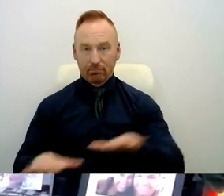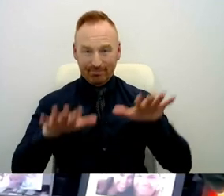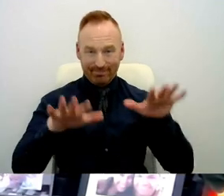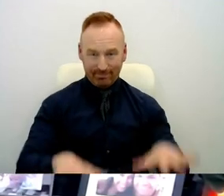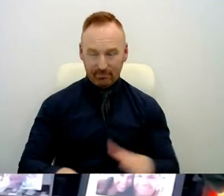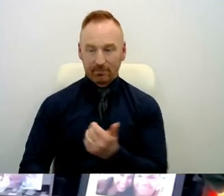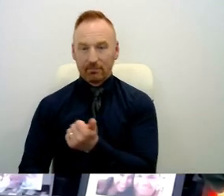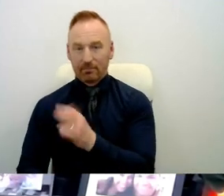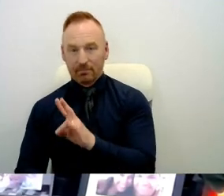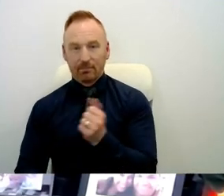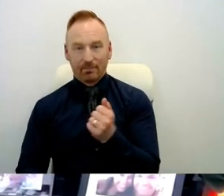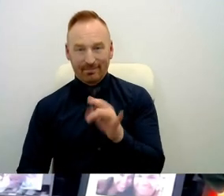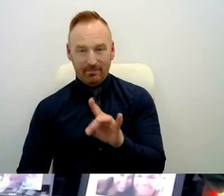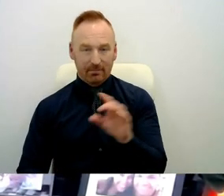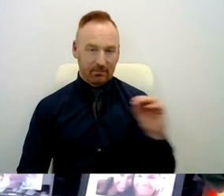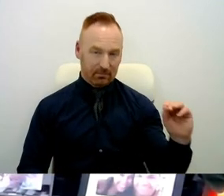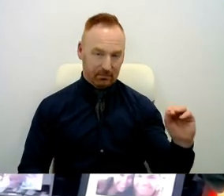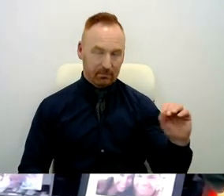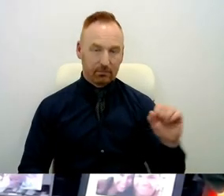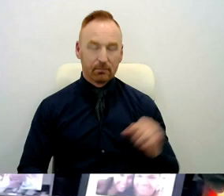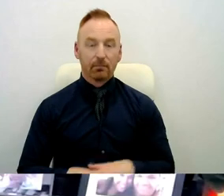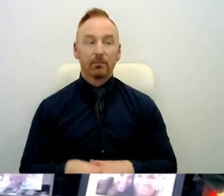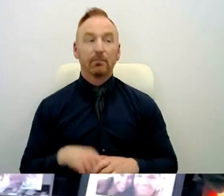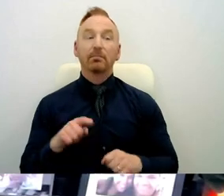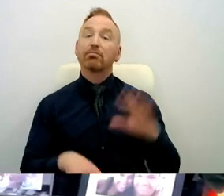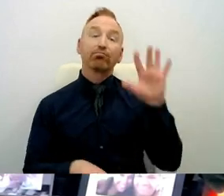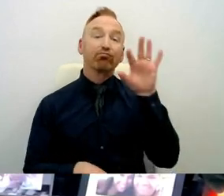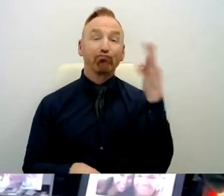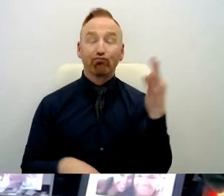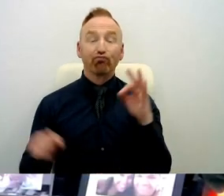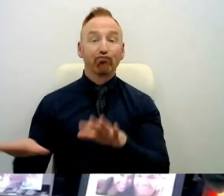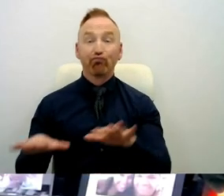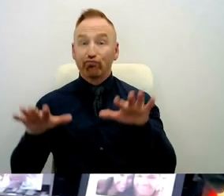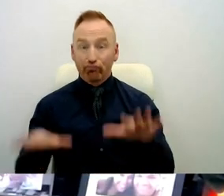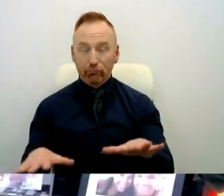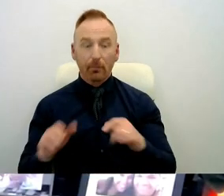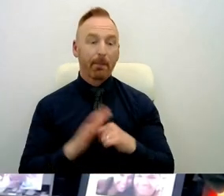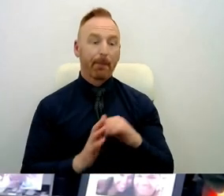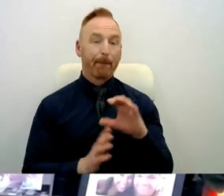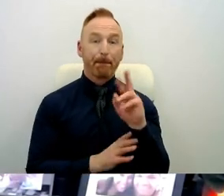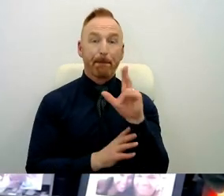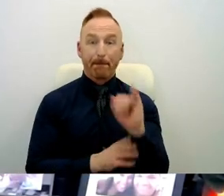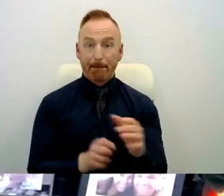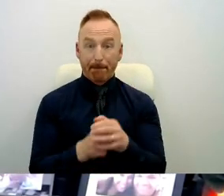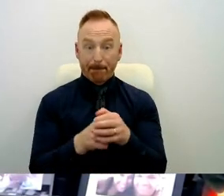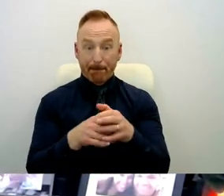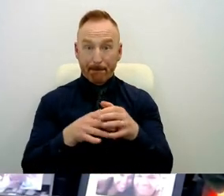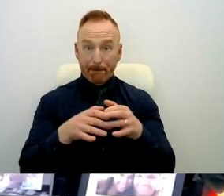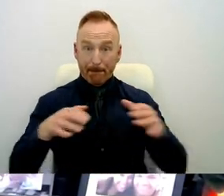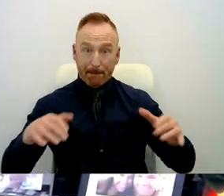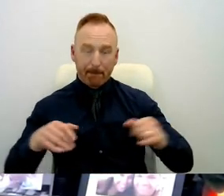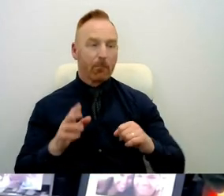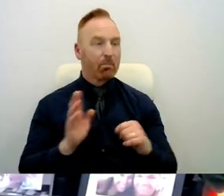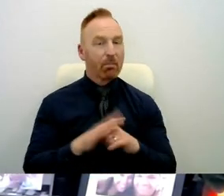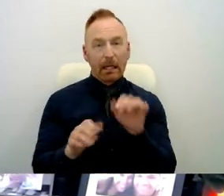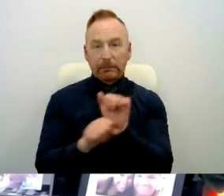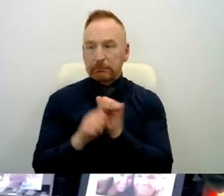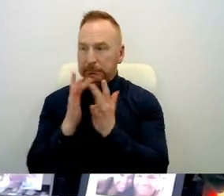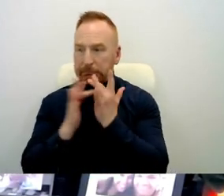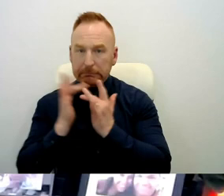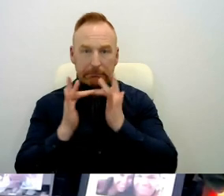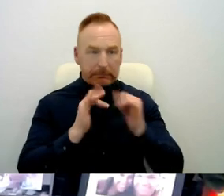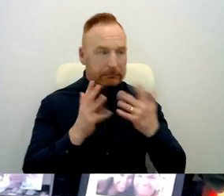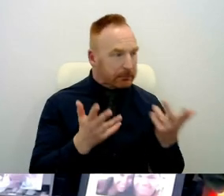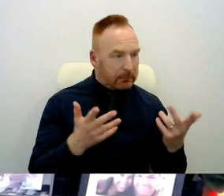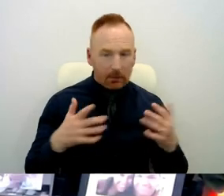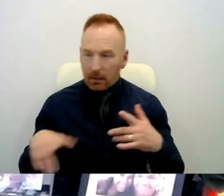centuries. As French colonists settled in Canada and they expanded their colonizing ventures, it became clear that there was a chronic labor shortage that